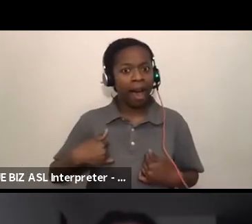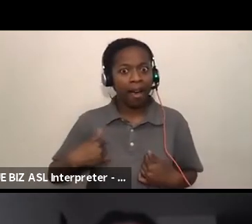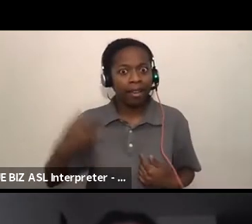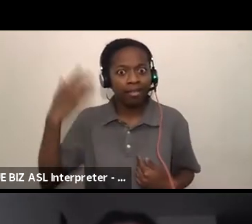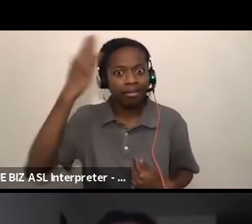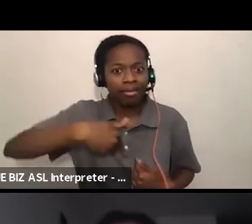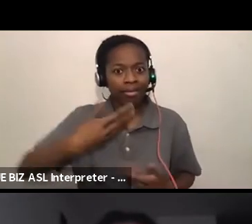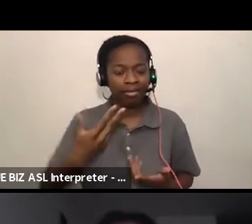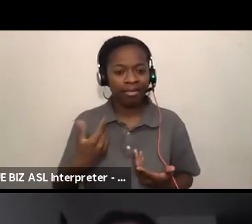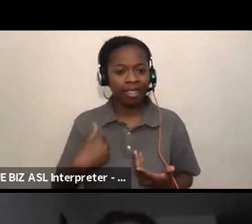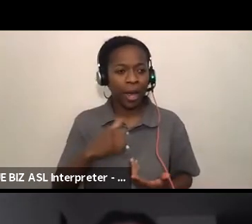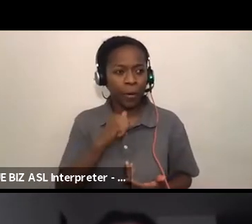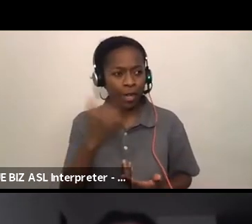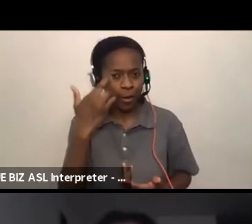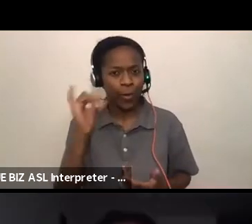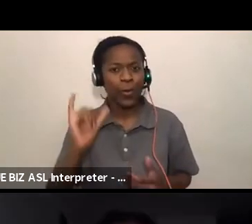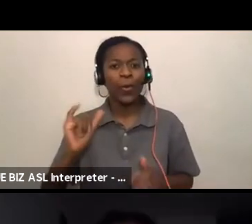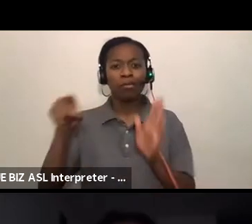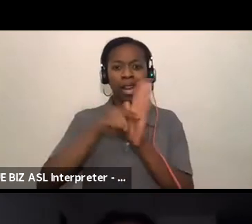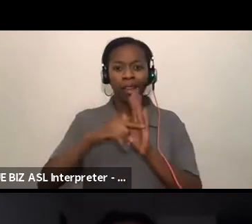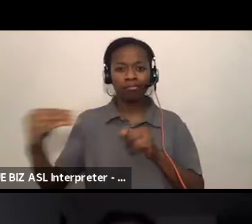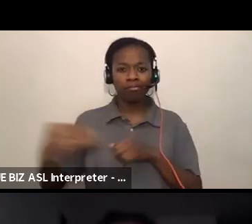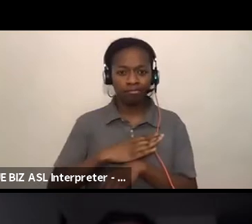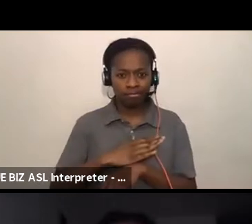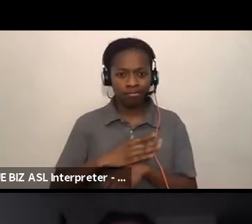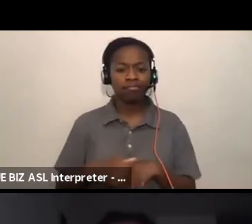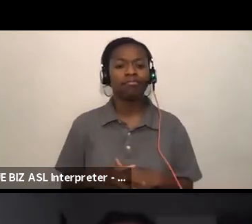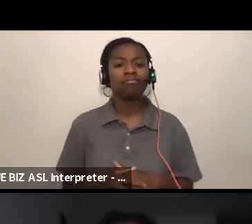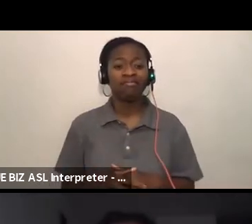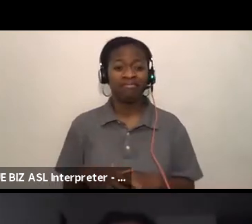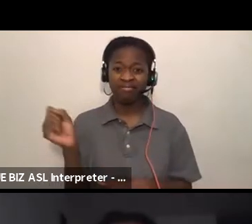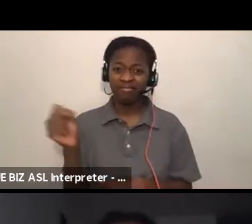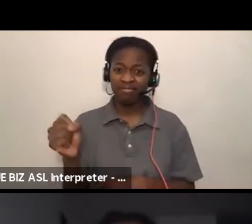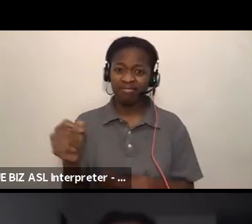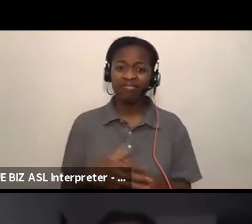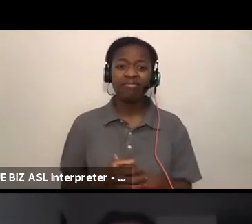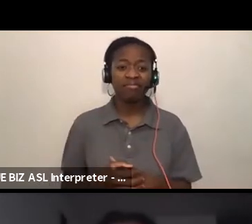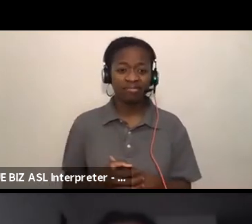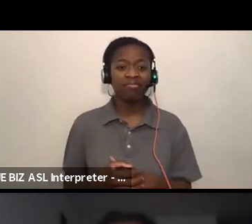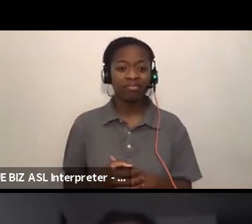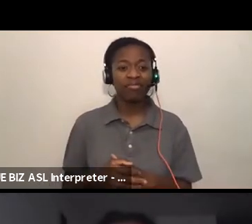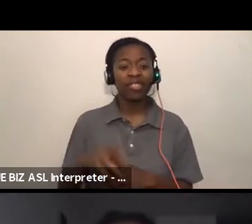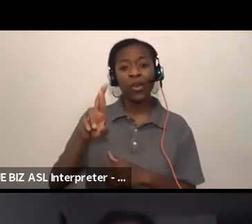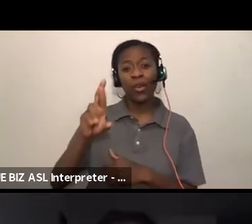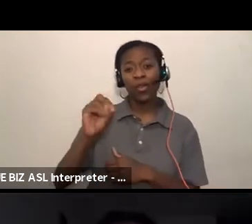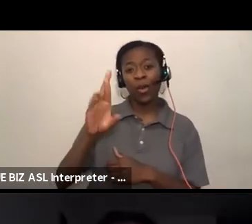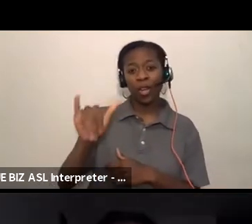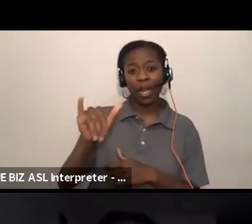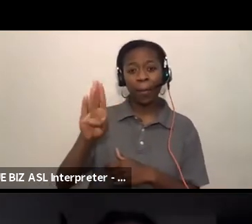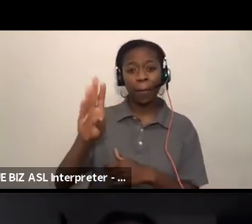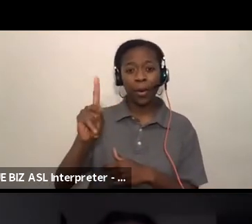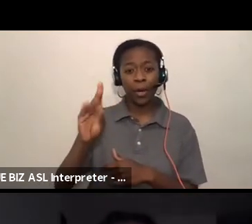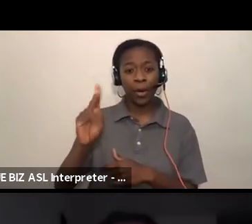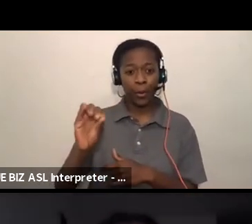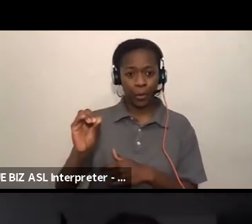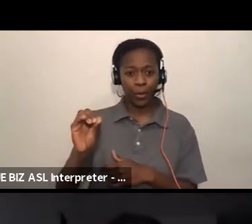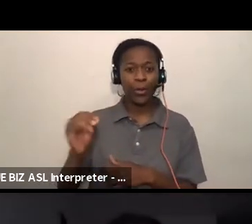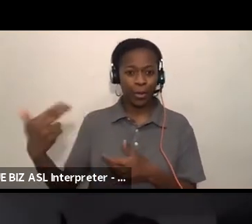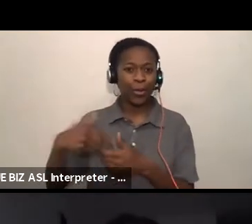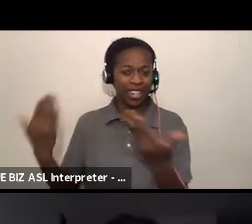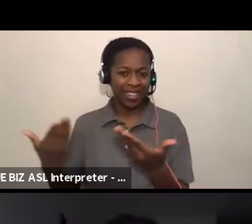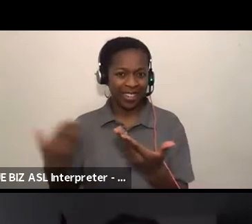aware was affecting me negatively. So yeah, Wariboko is joining us. It's good to see